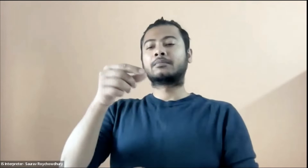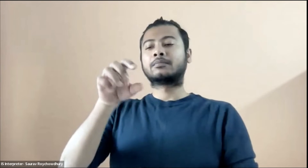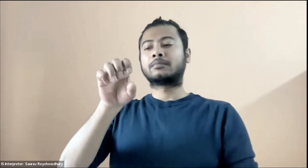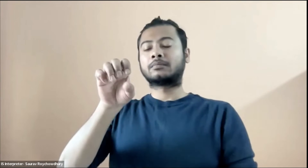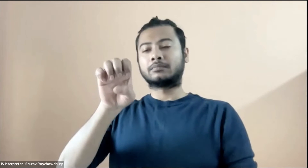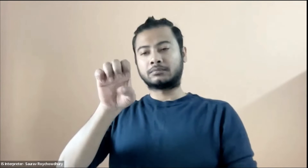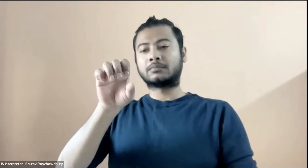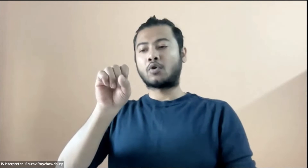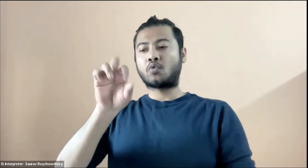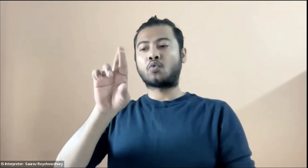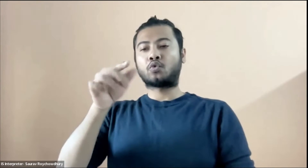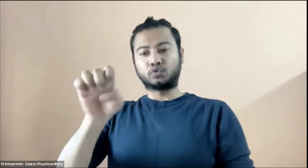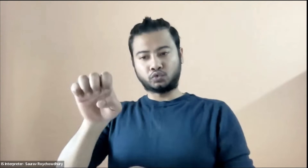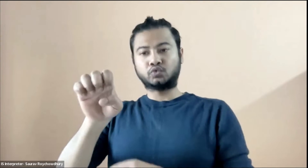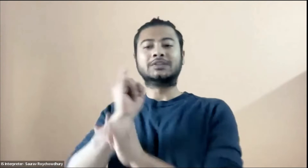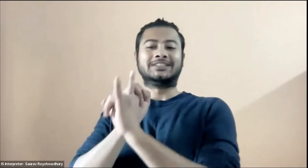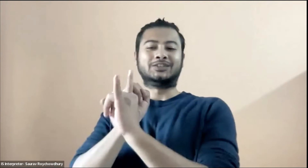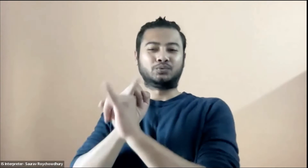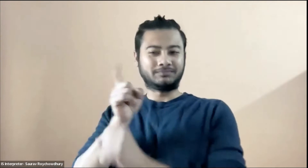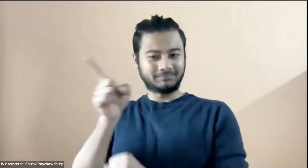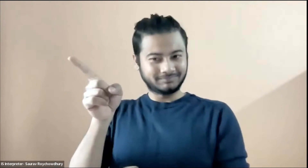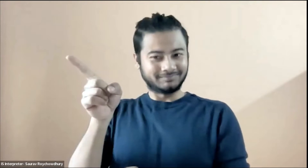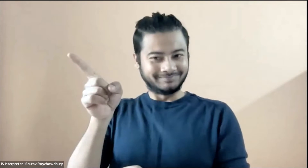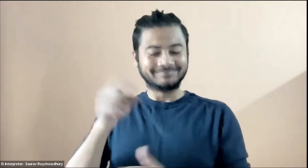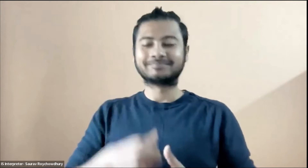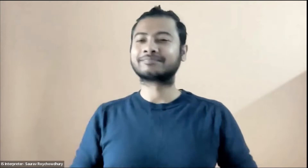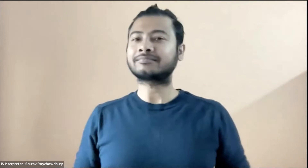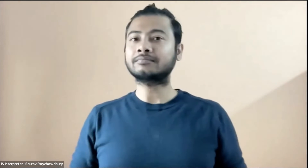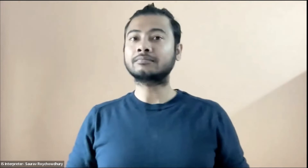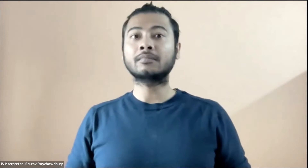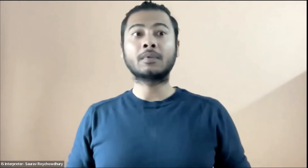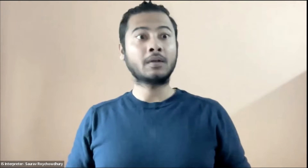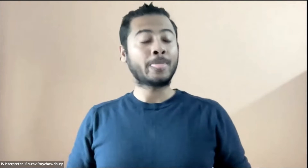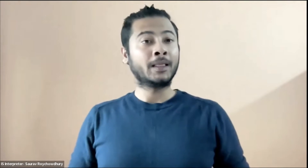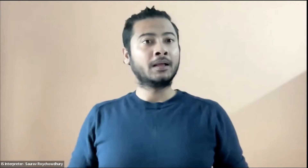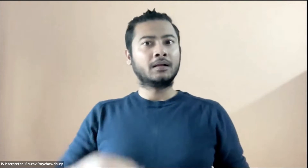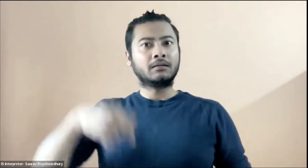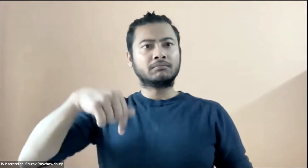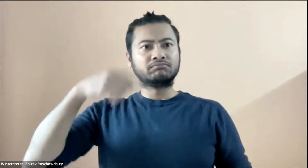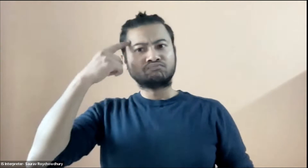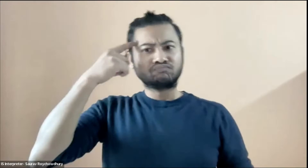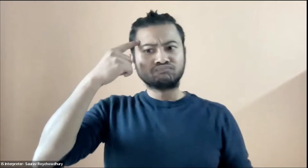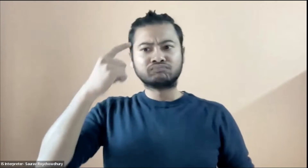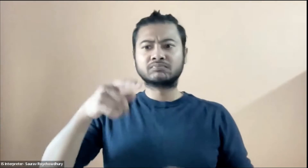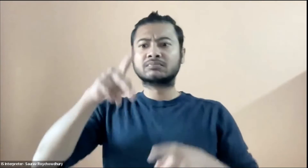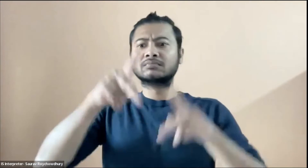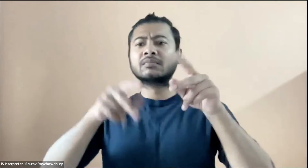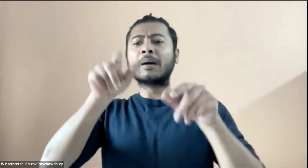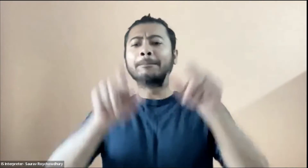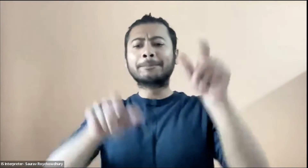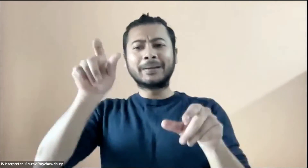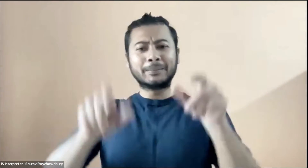I think what we'll do is, now that people are more or less in the room, please keep coming